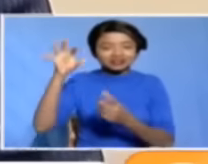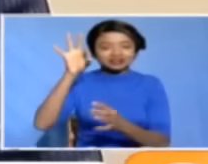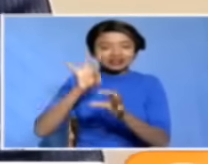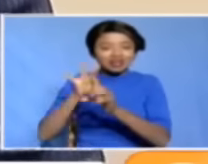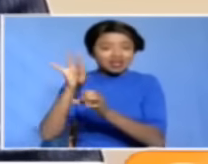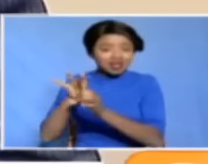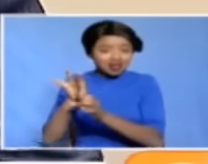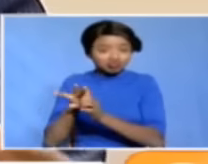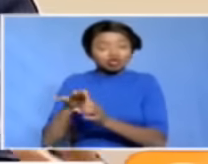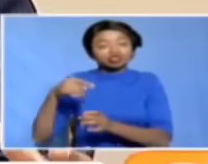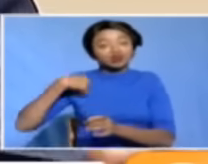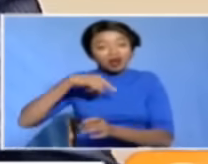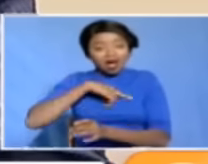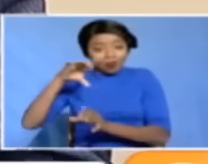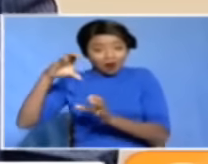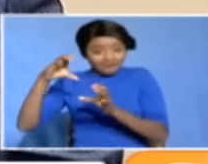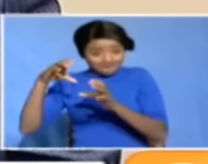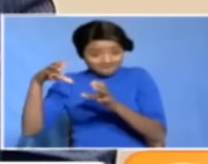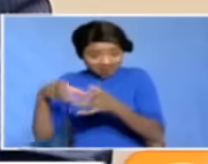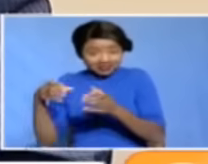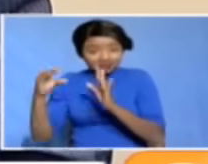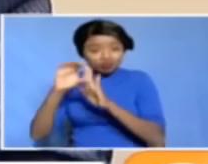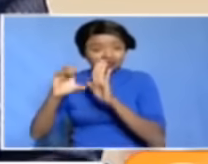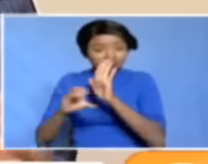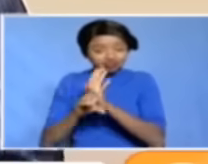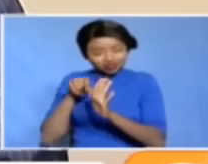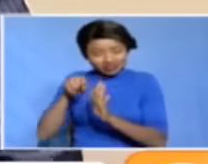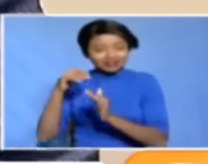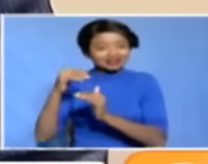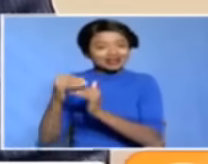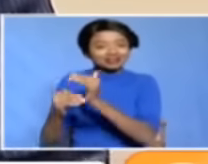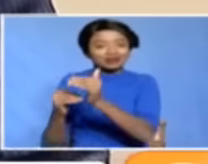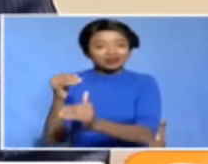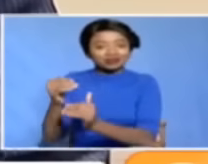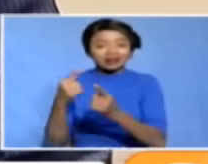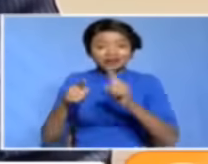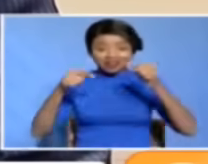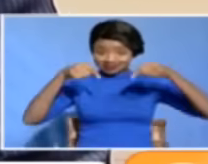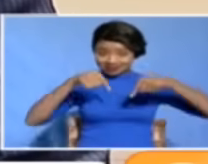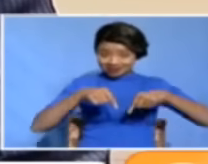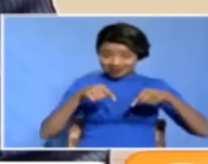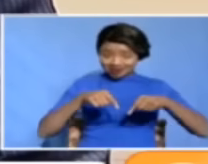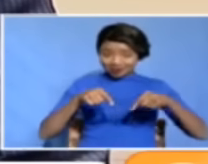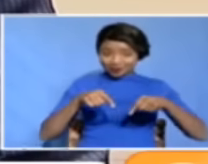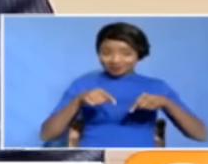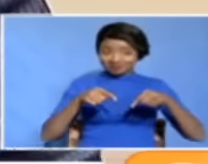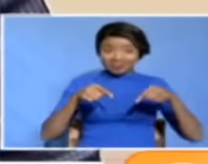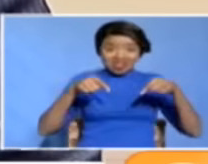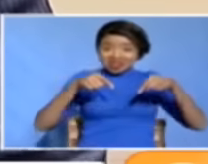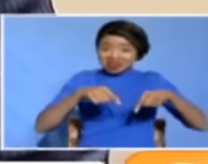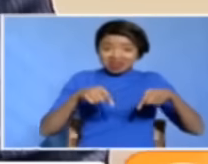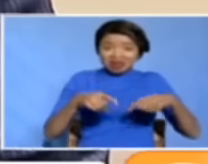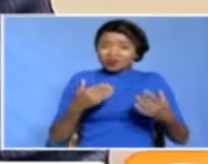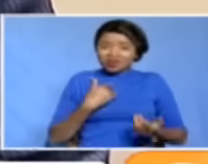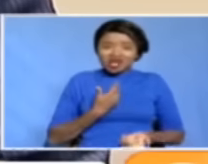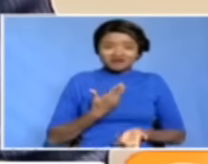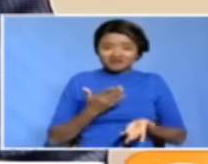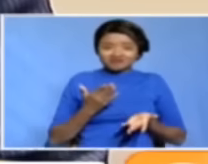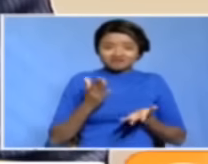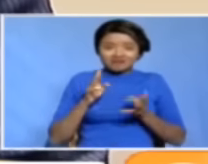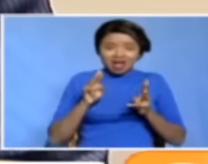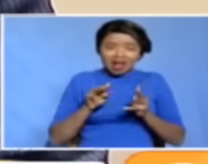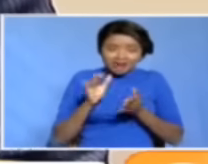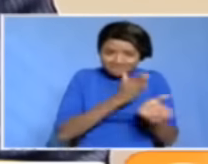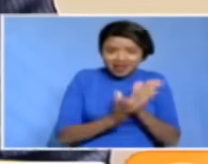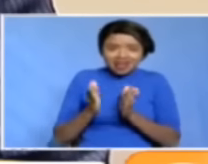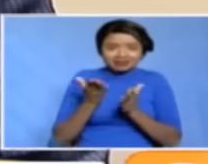party constitution is the process. But for now, mm-hmm, for now, as we are talking, we have a roadmap and we have a